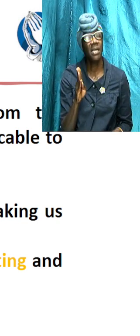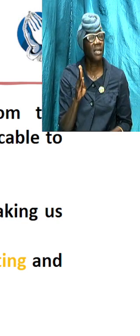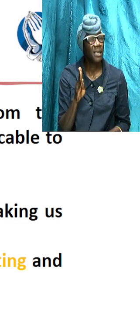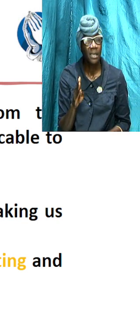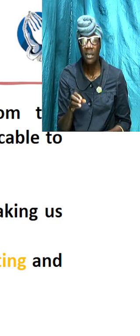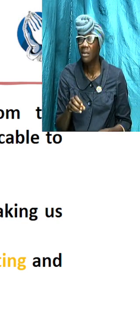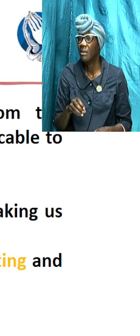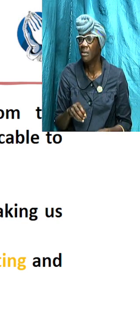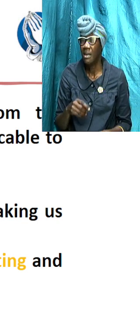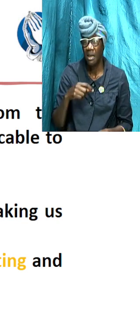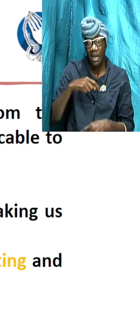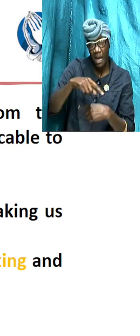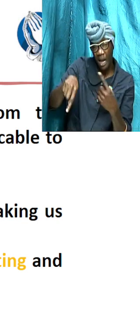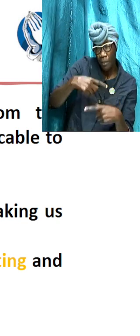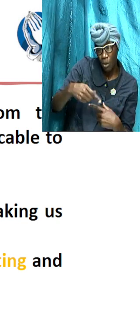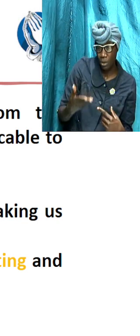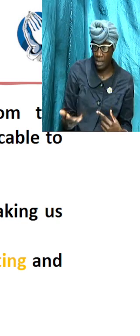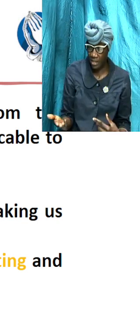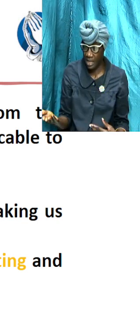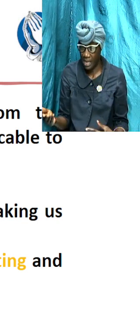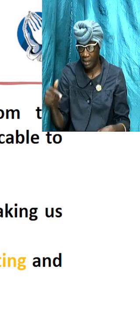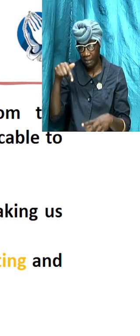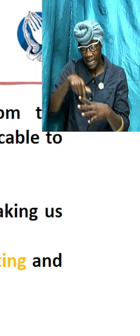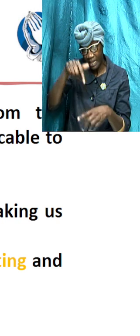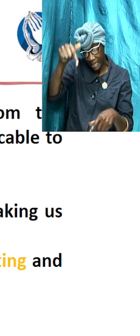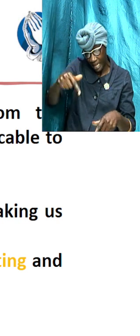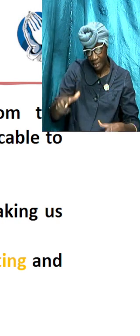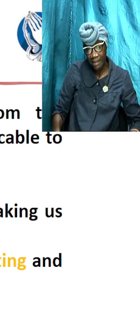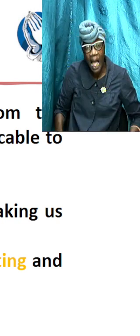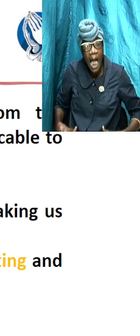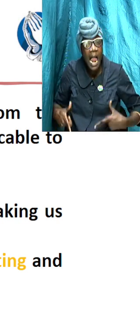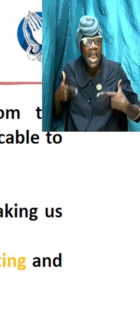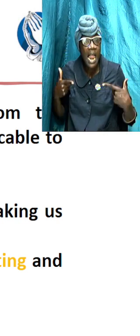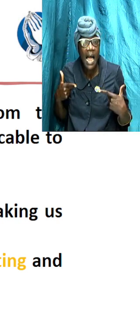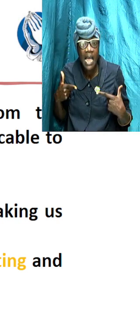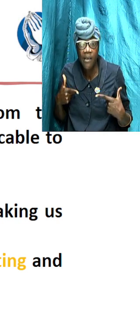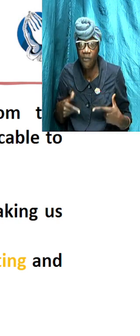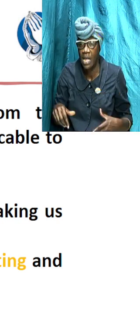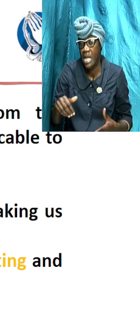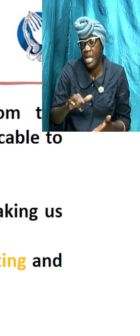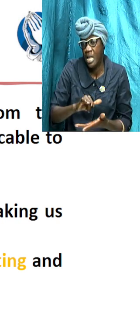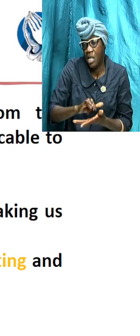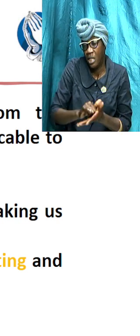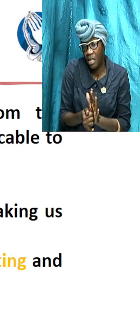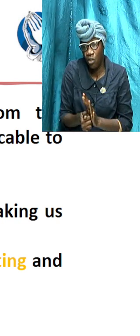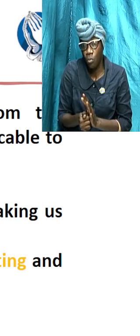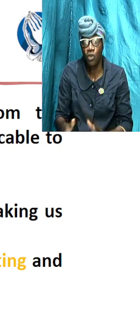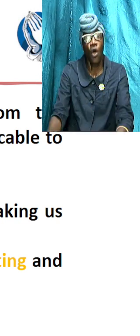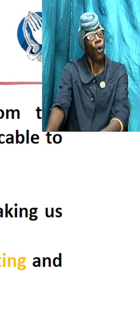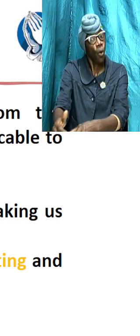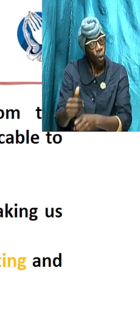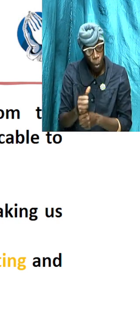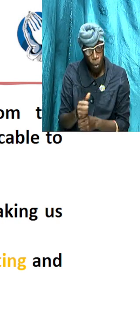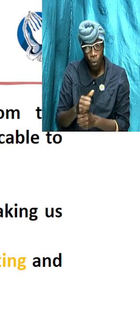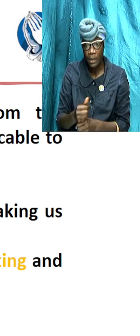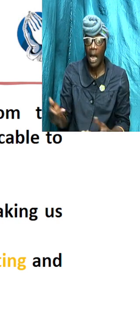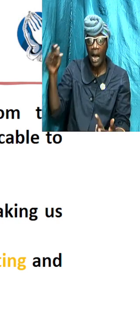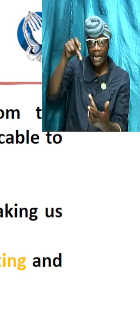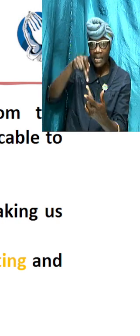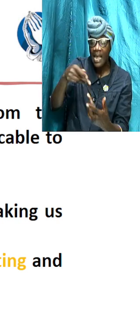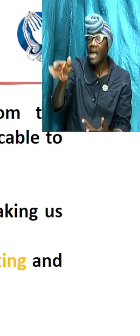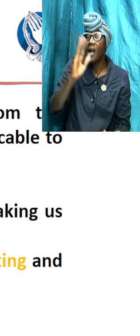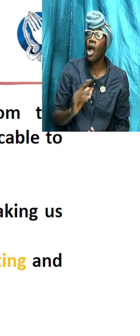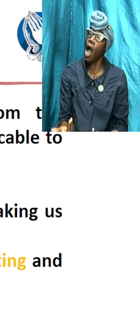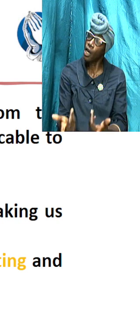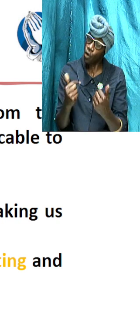should not be so concerned, amen, about the things that are in this life. even though you must occupy until he comes, amen, it's important that